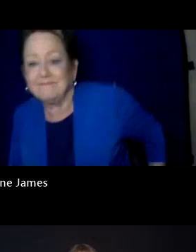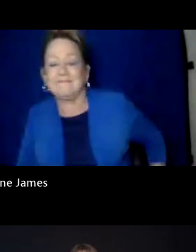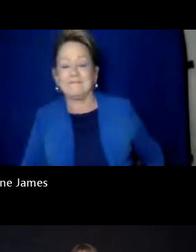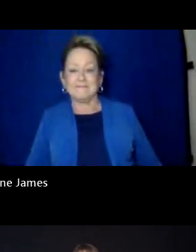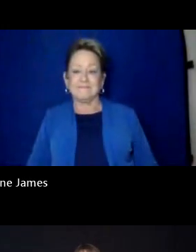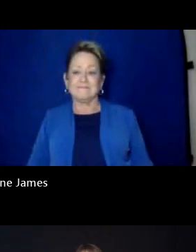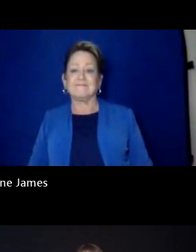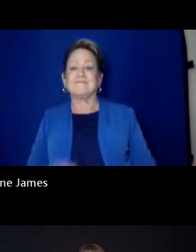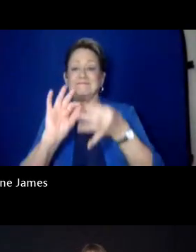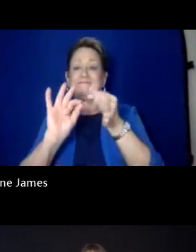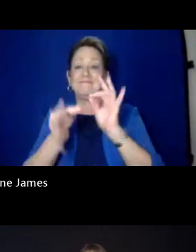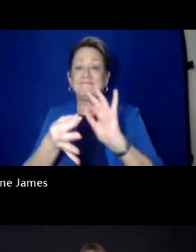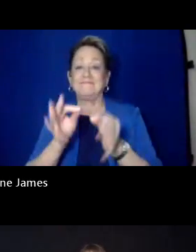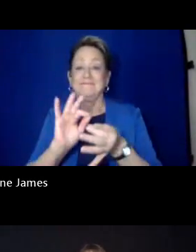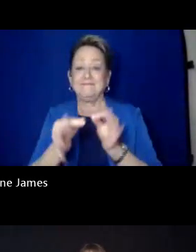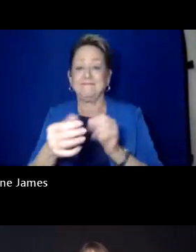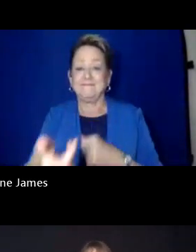Motion carries.